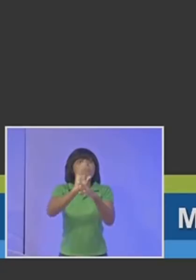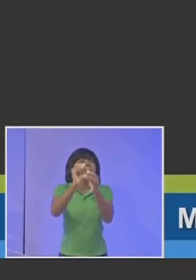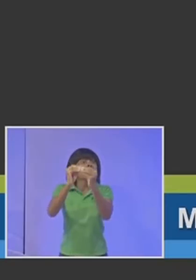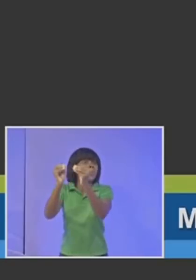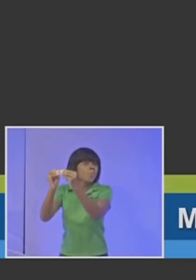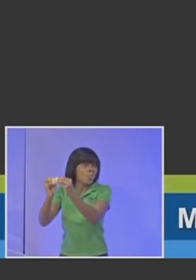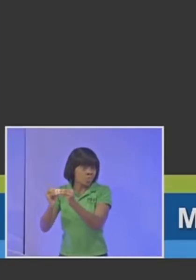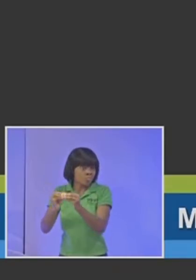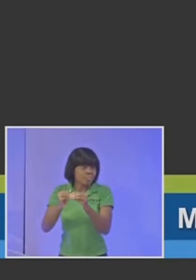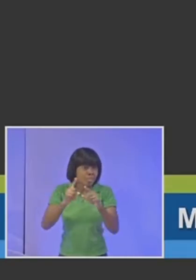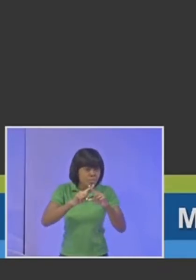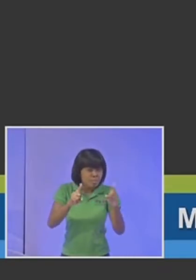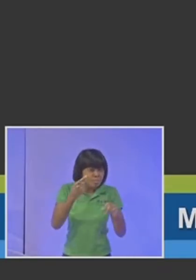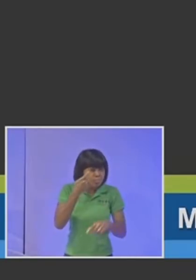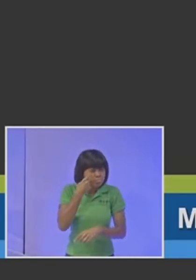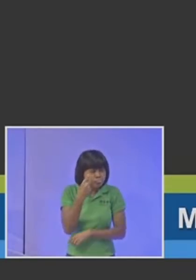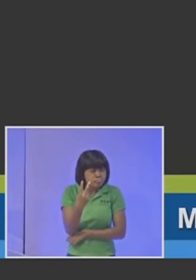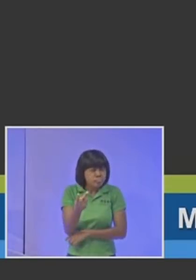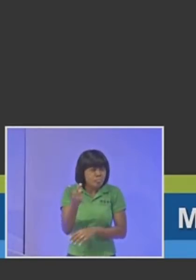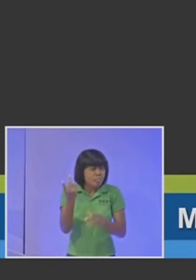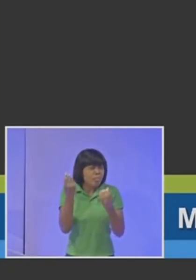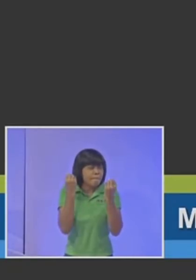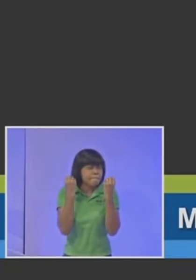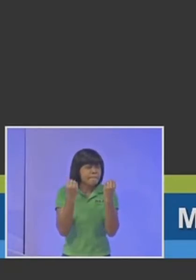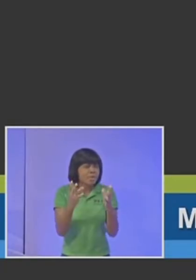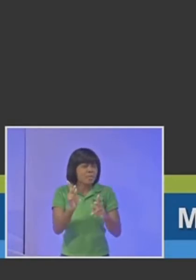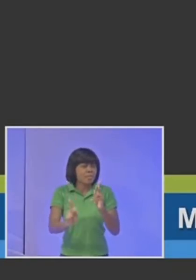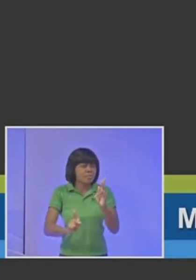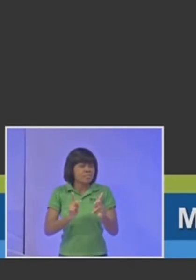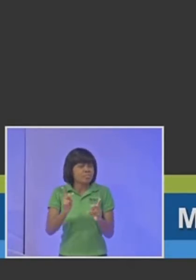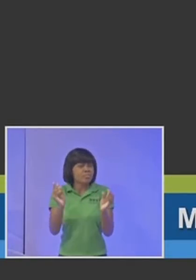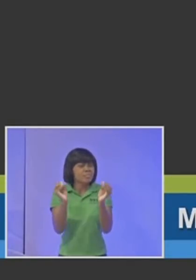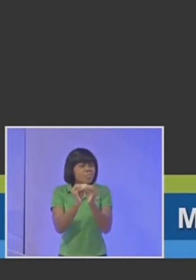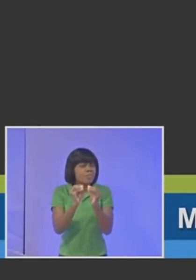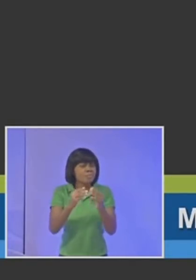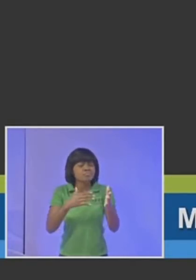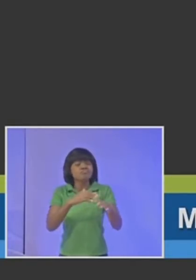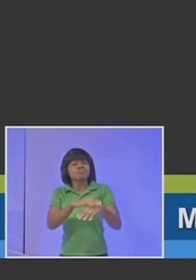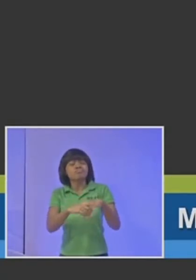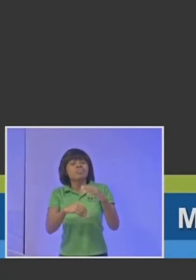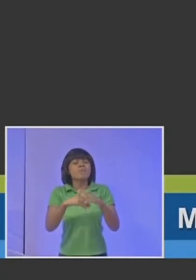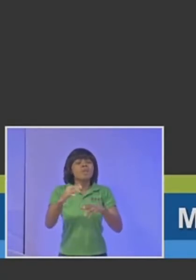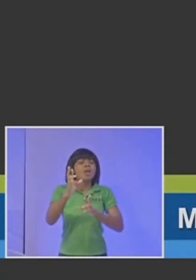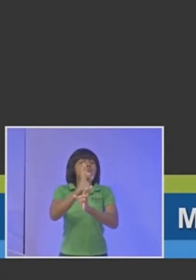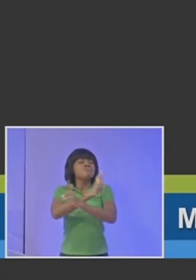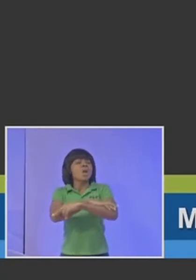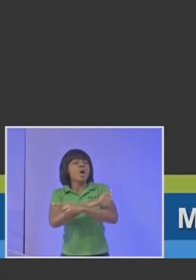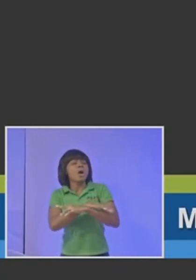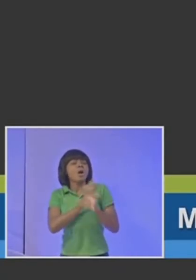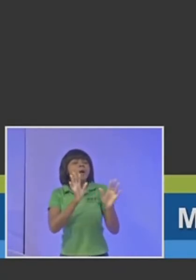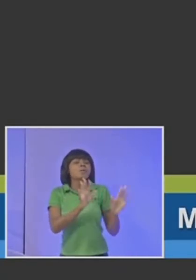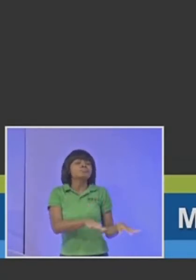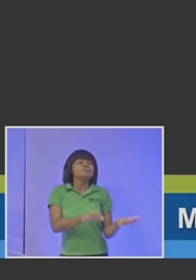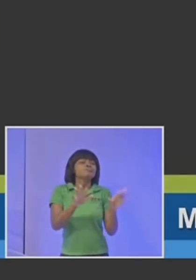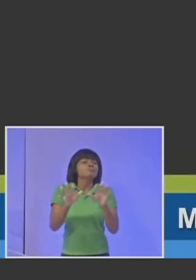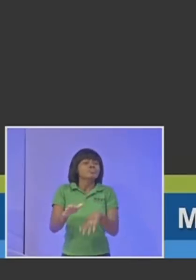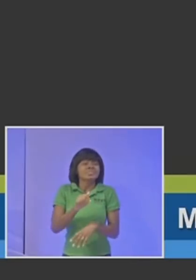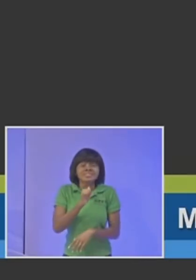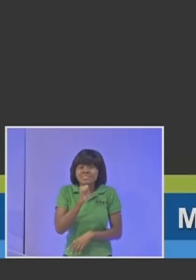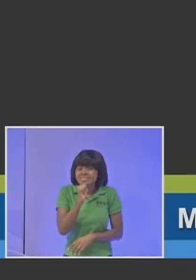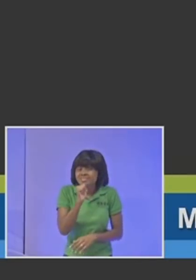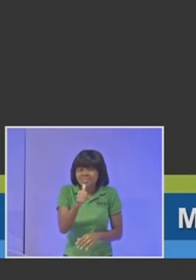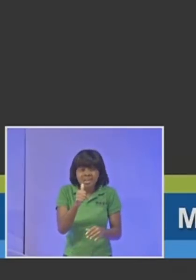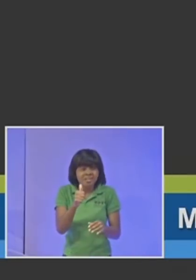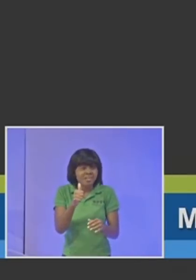to prevent anything from coming in or reduce the amount of things coming in? And are we thinking of doing any types of similar